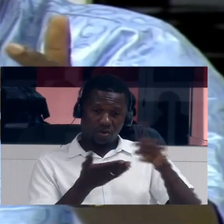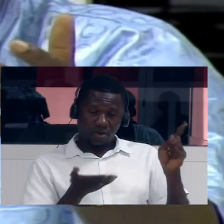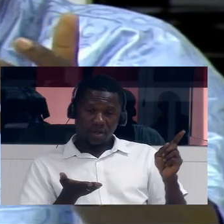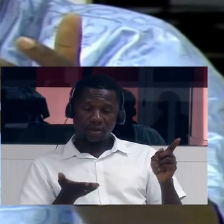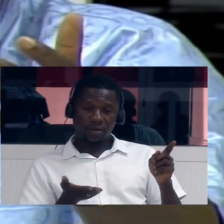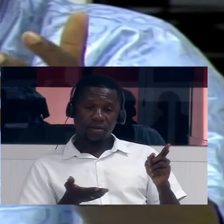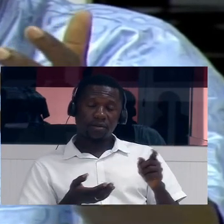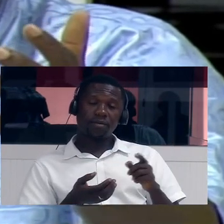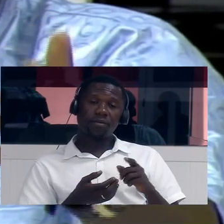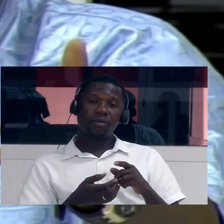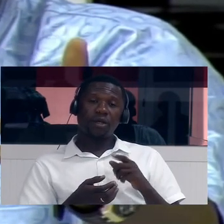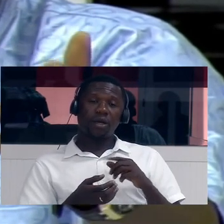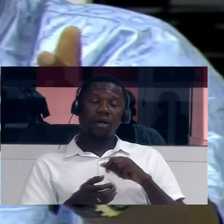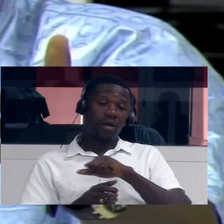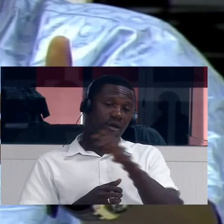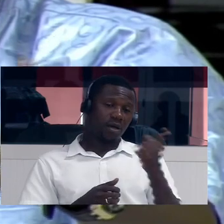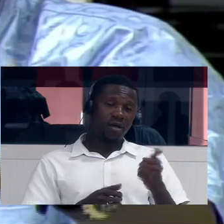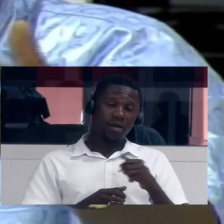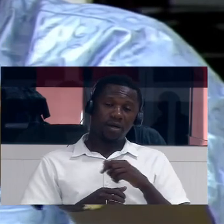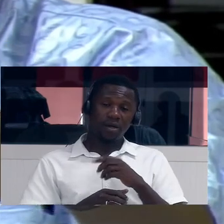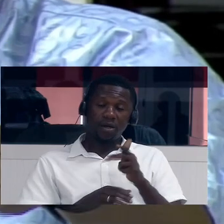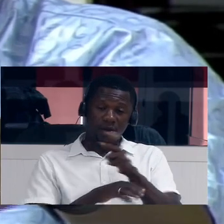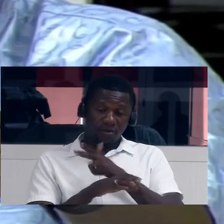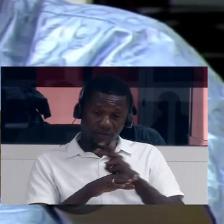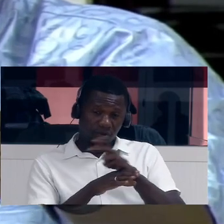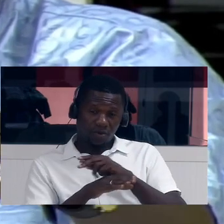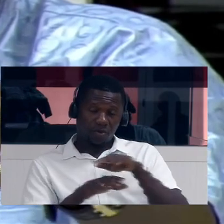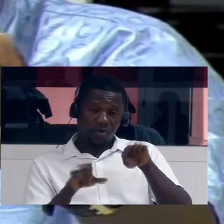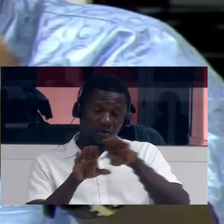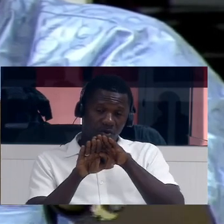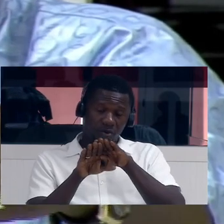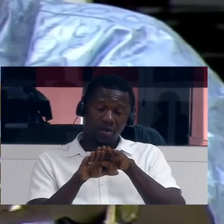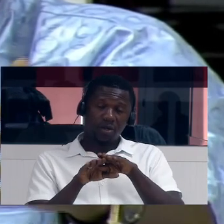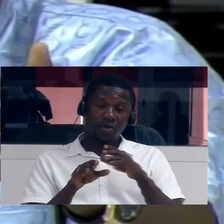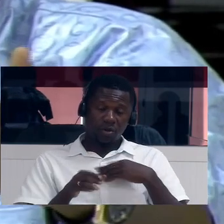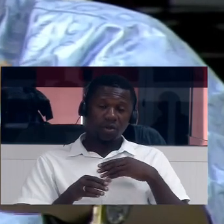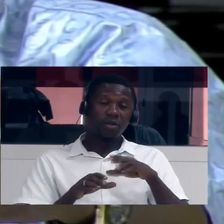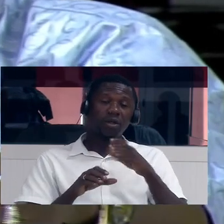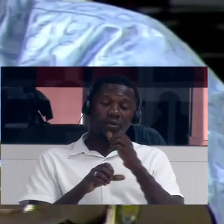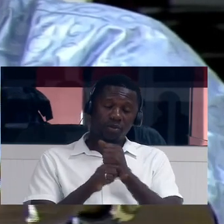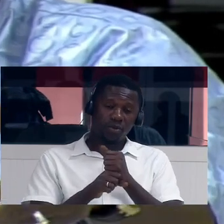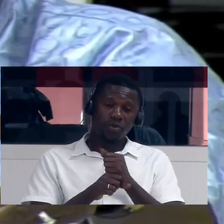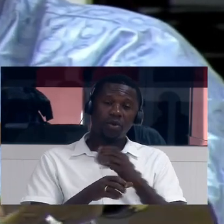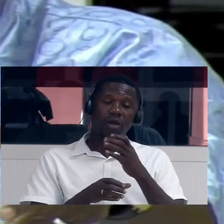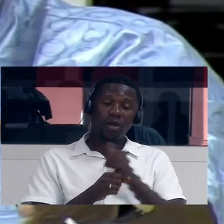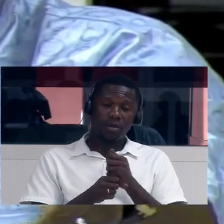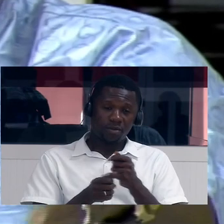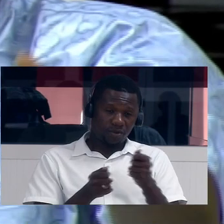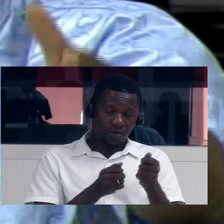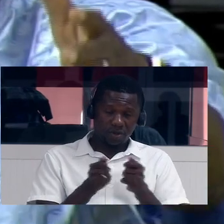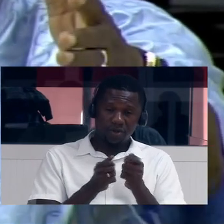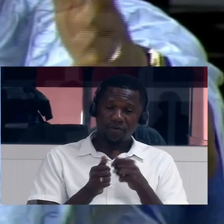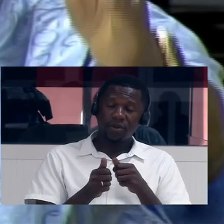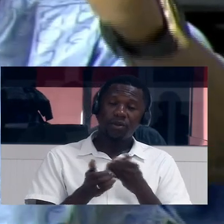Mm-hmm. And the forces on the ground would have been required to help coordinate with the students to